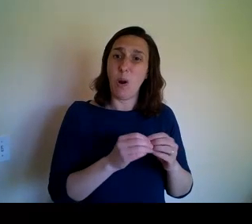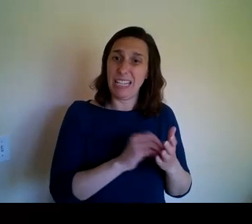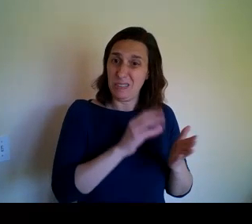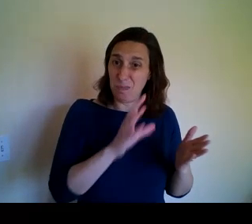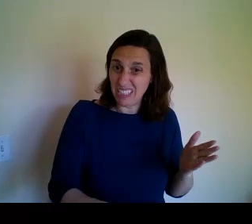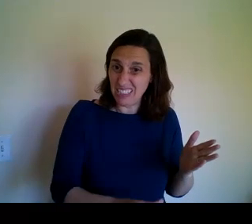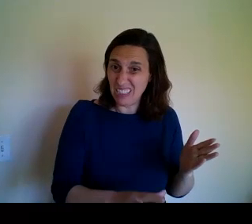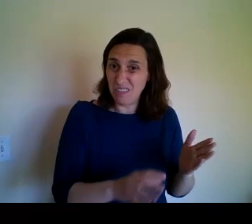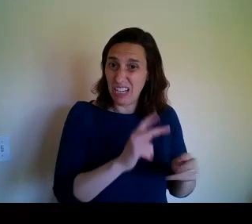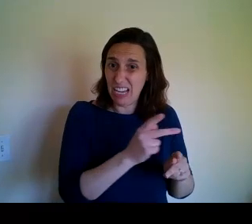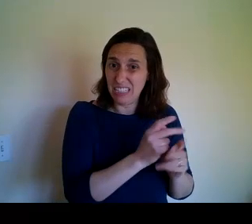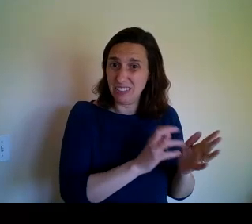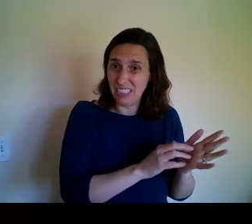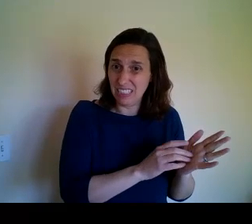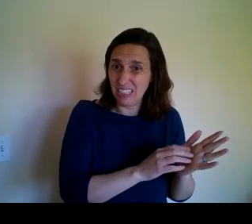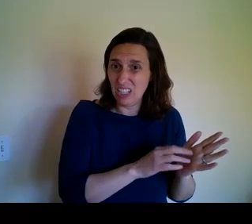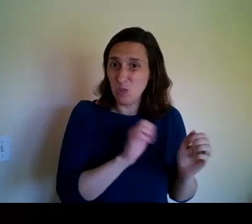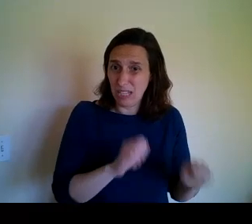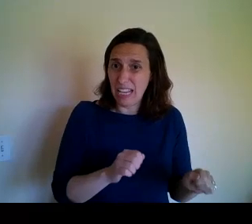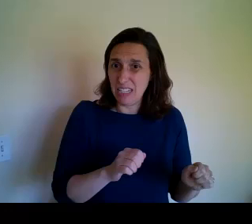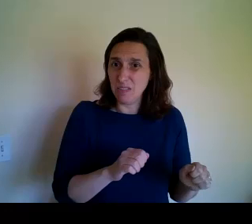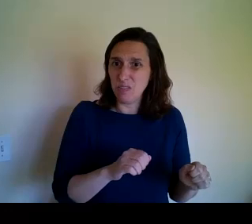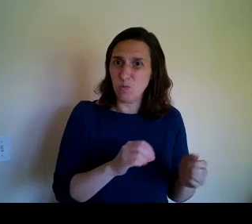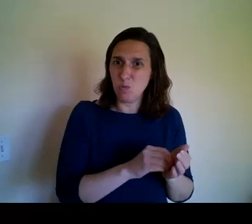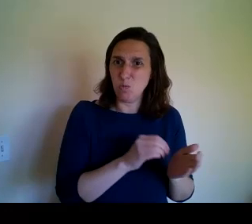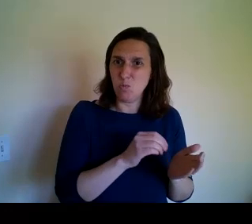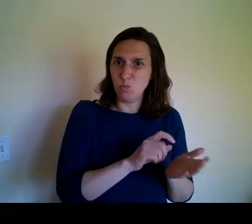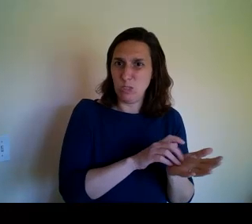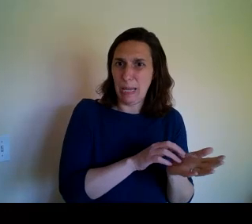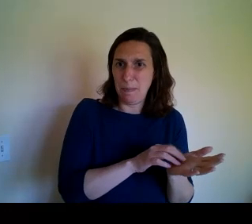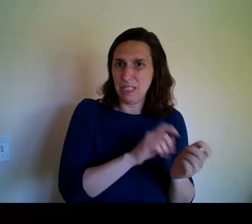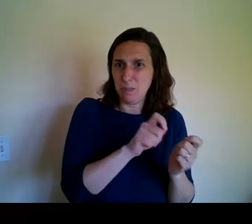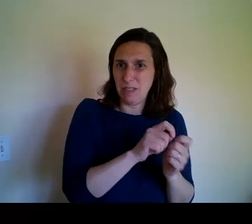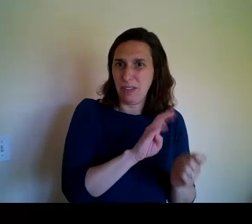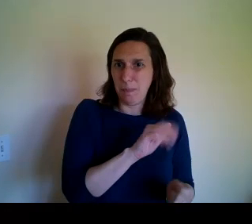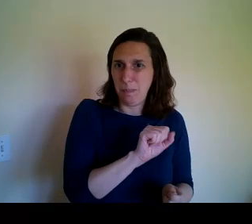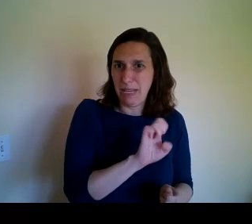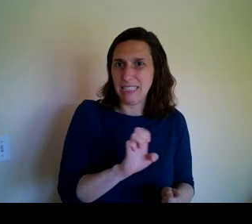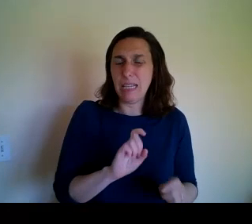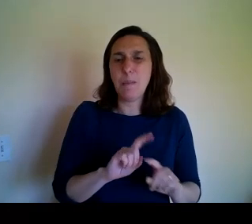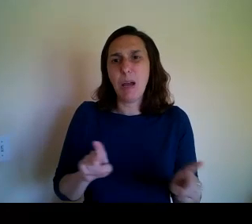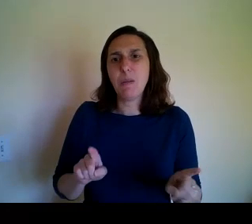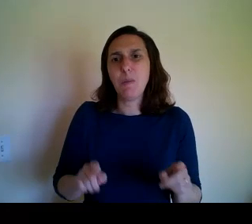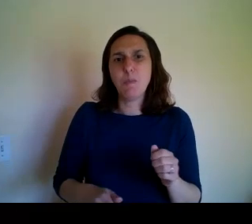to specify the base, but even most computer software will use the natural log